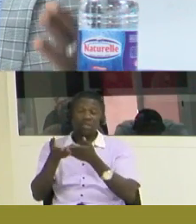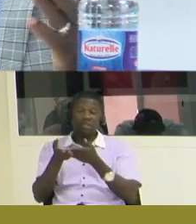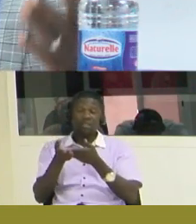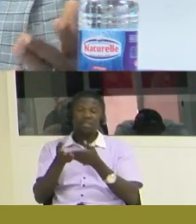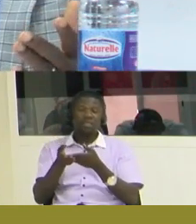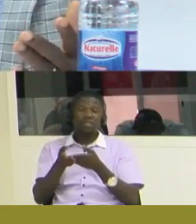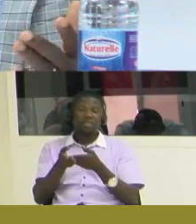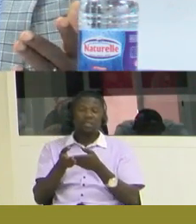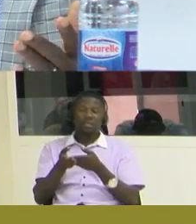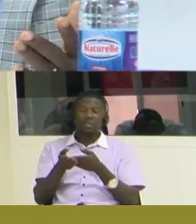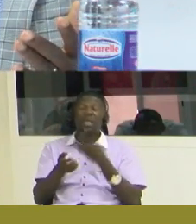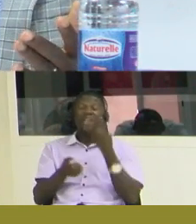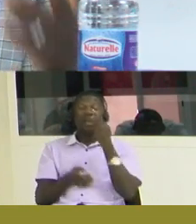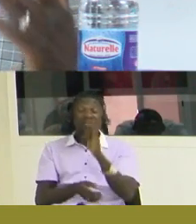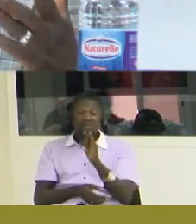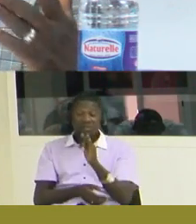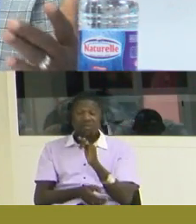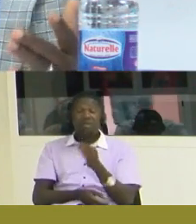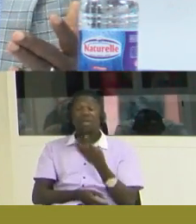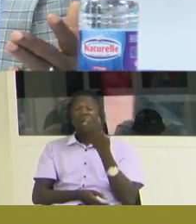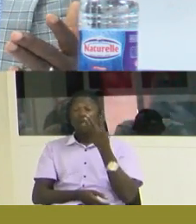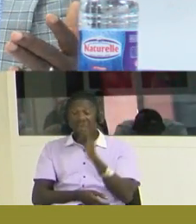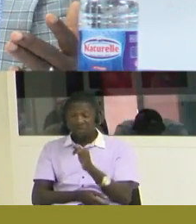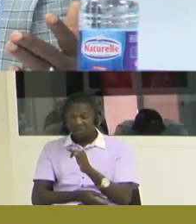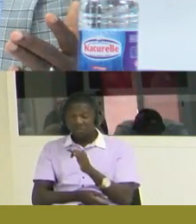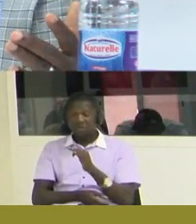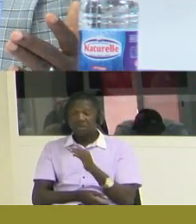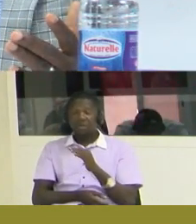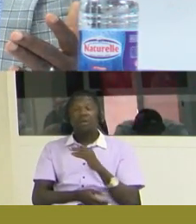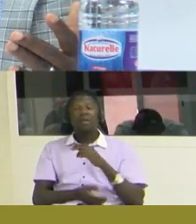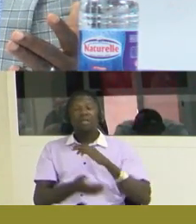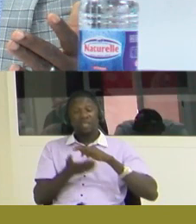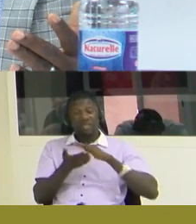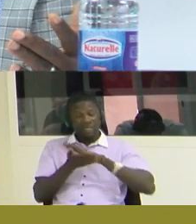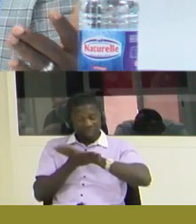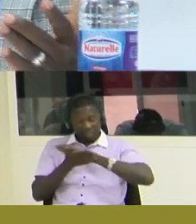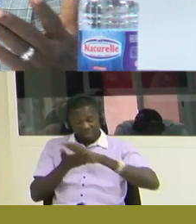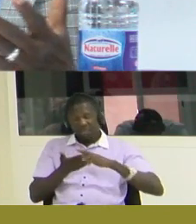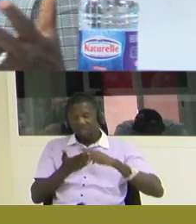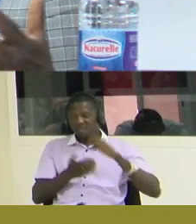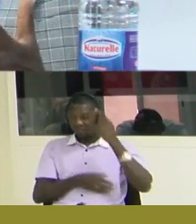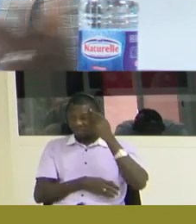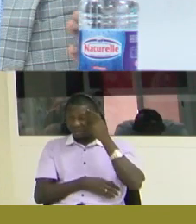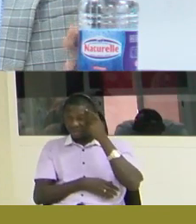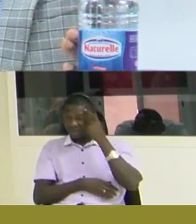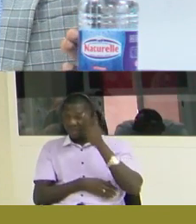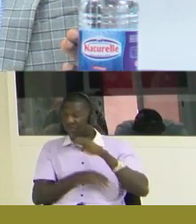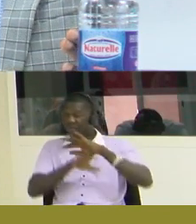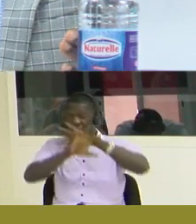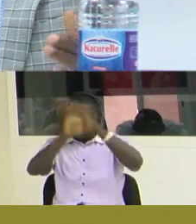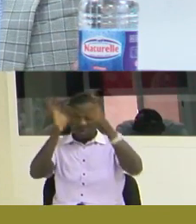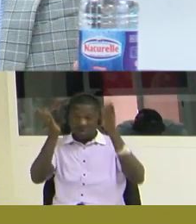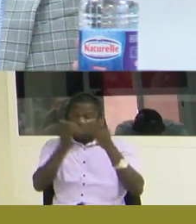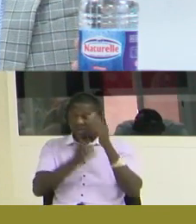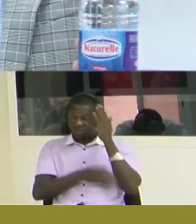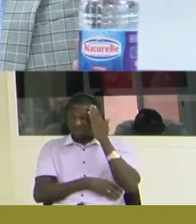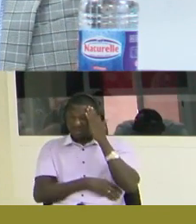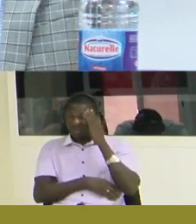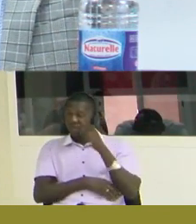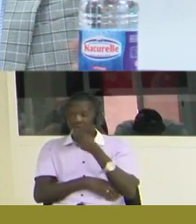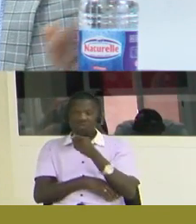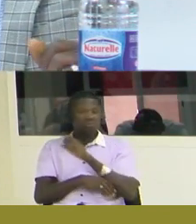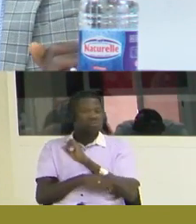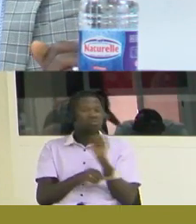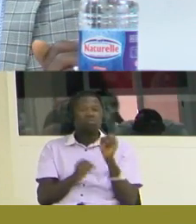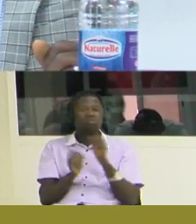if suggesting that from all that is known there was no